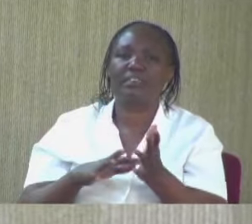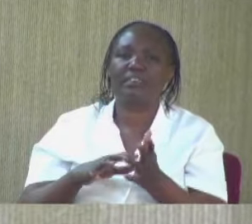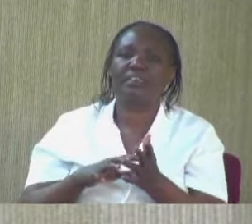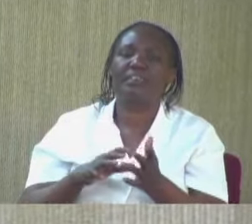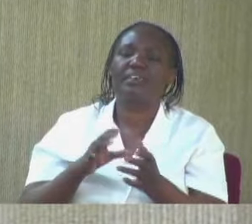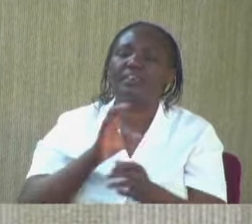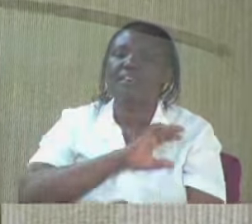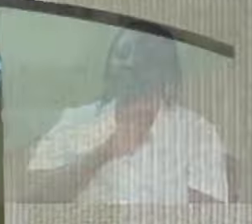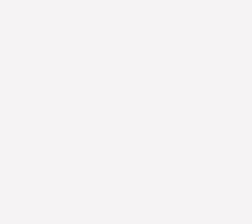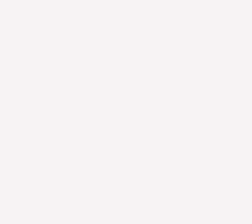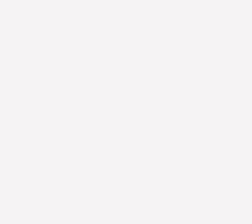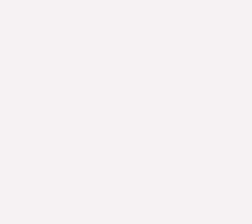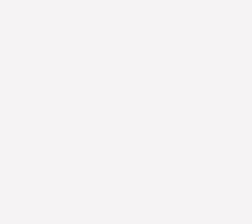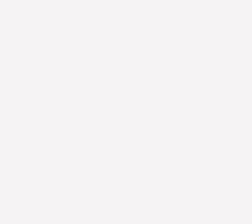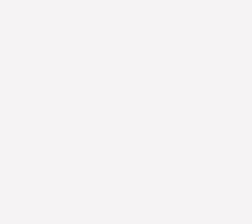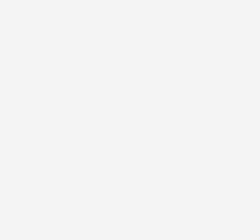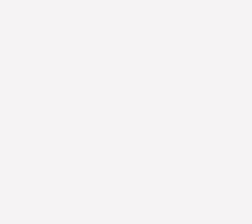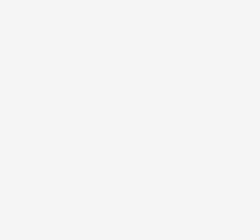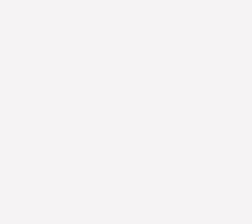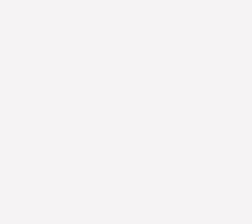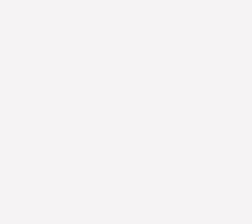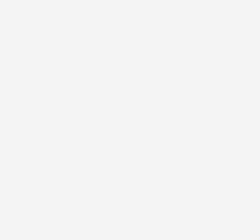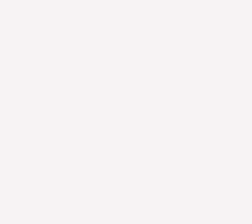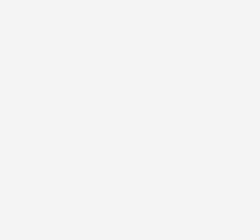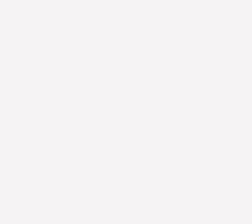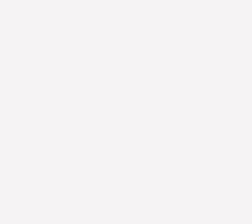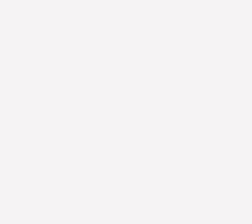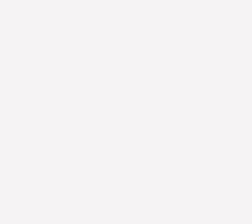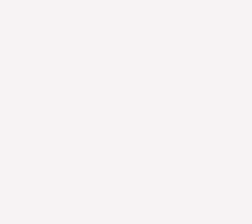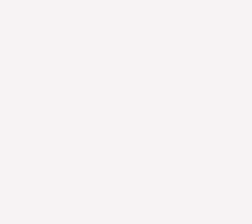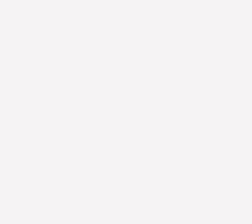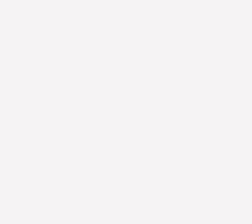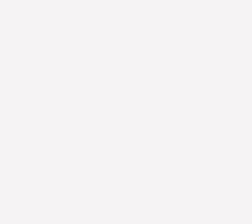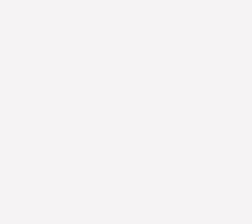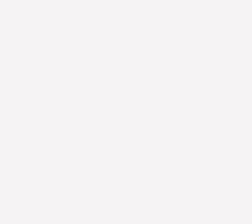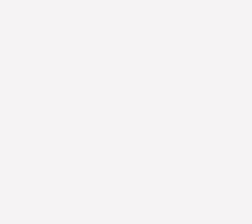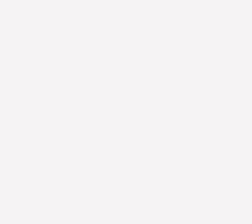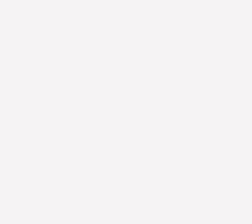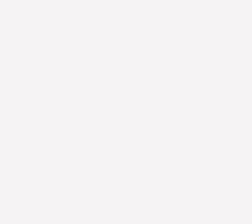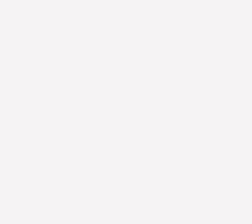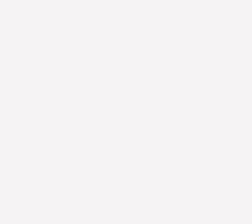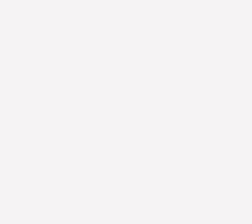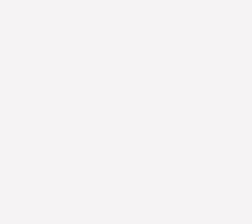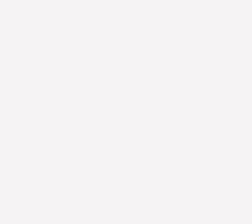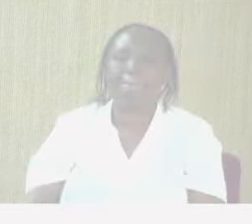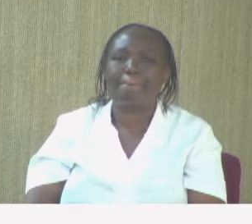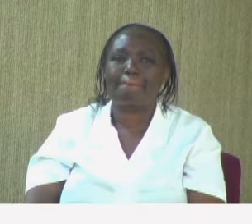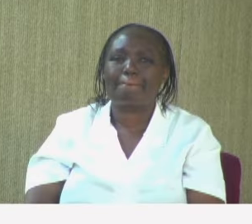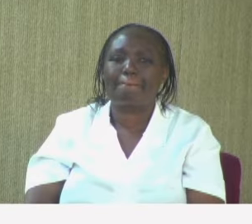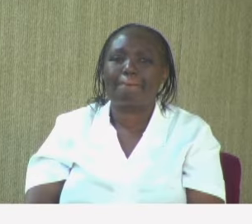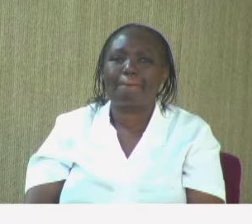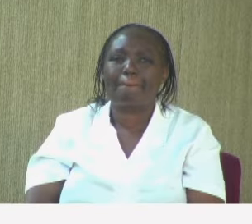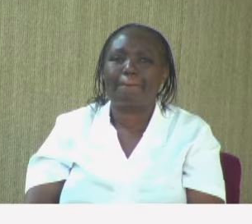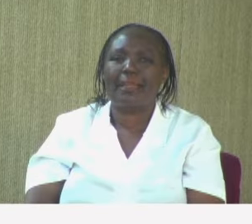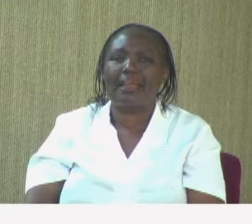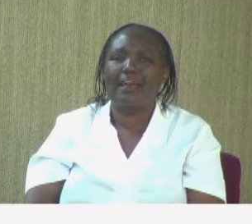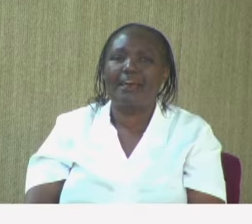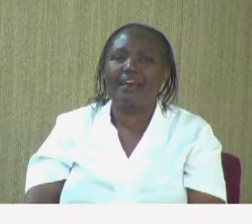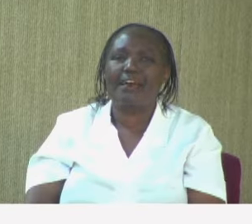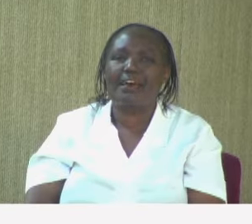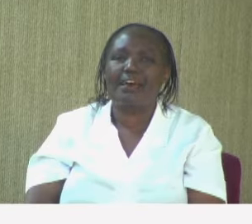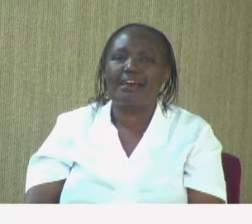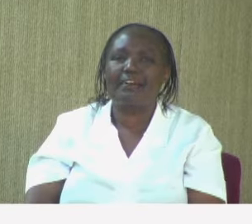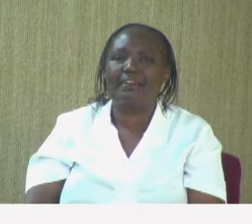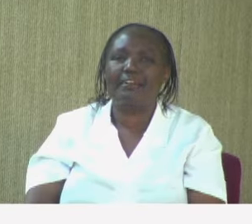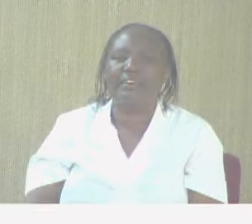Revelation chapter 19 verse 10. We had read this text previously. Revelation 19 verse 10. It says, "And I fell at his feet